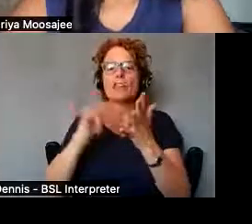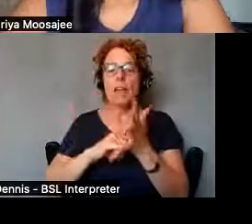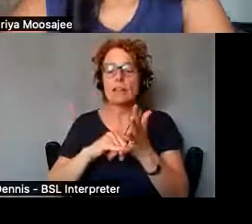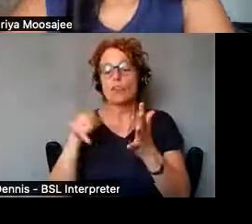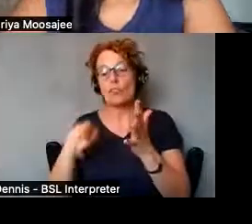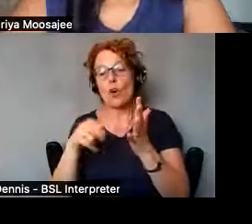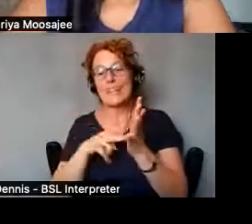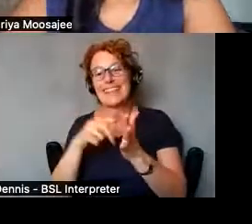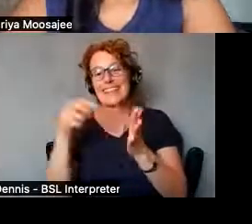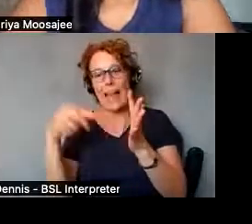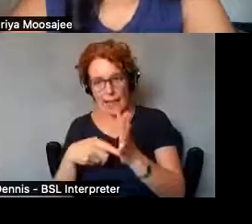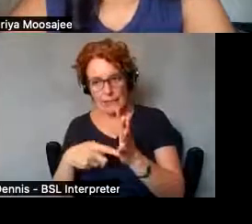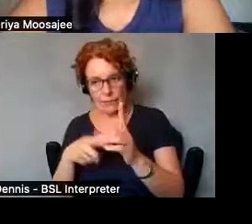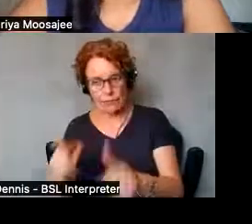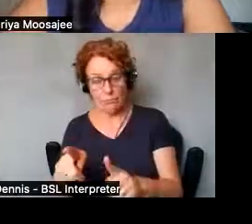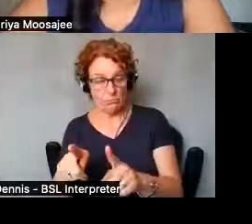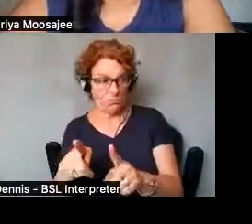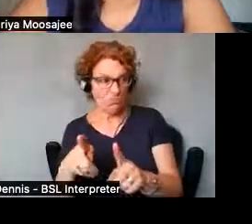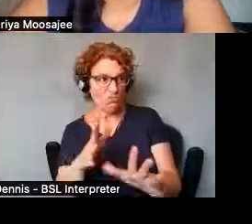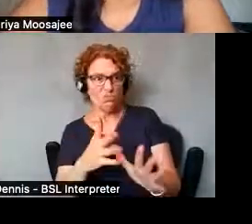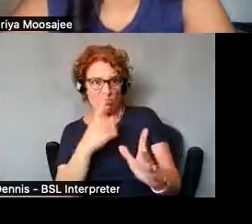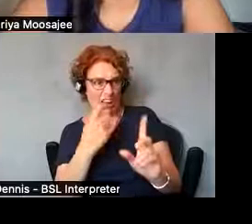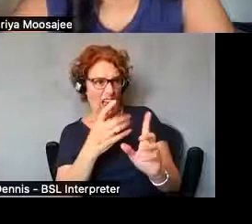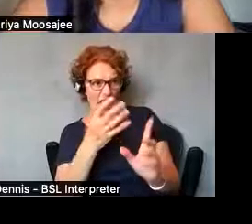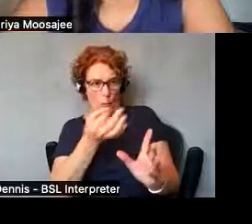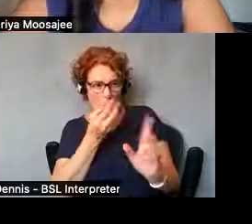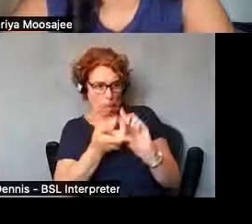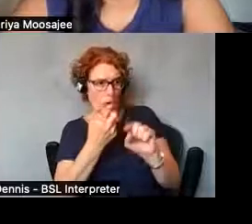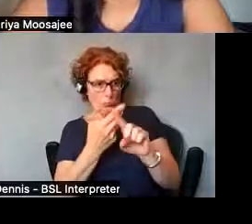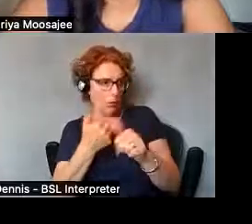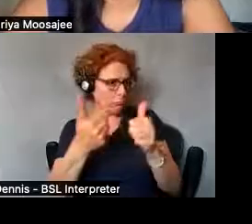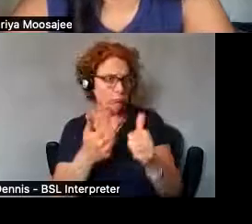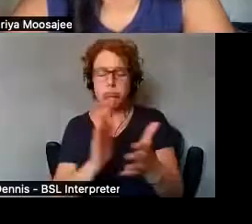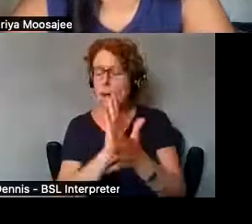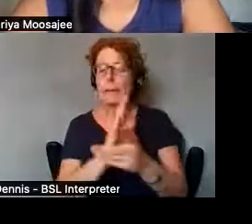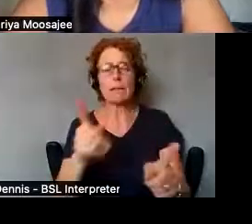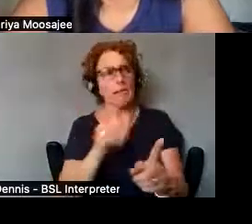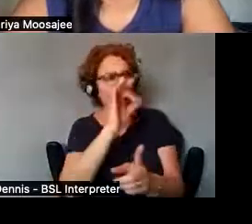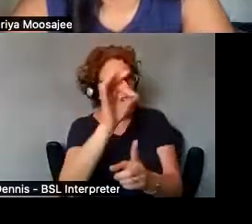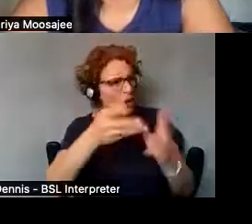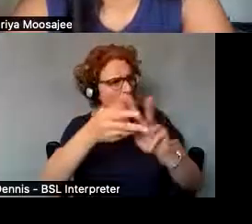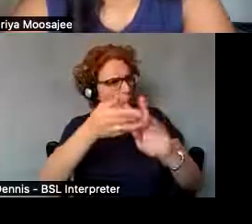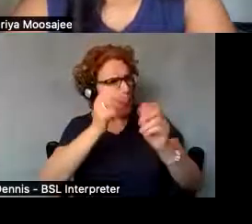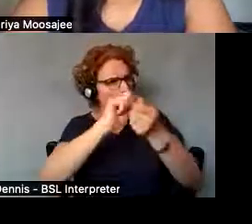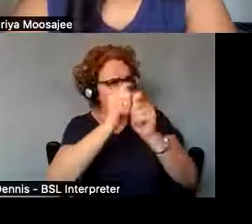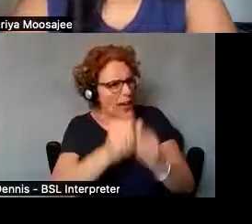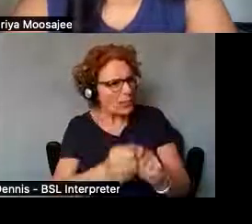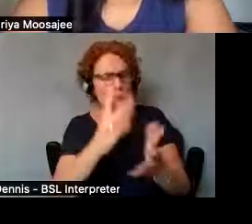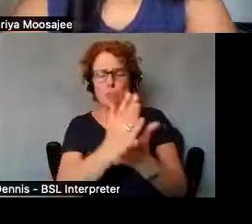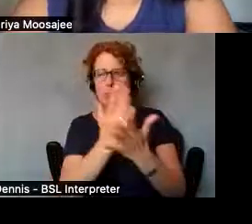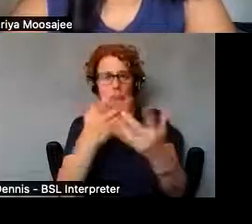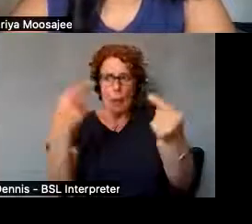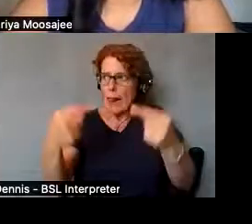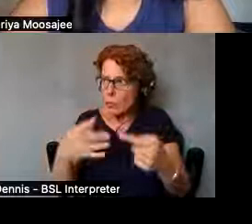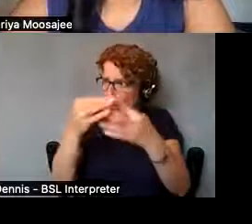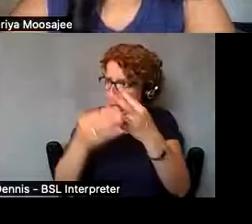p.ociezek@nhs.net. So she's very happy to answer any questions about your mutation or your eligibility. Again, if